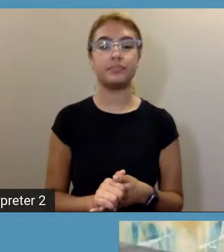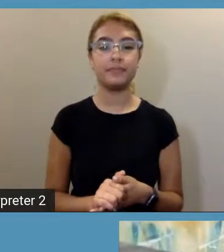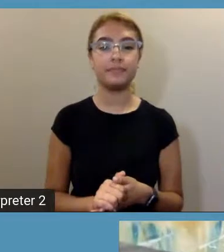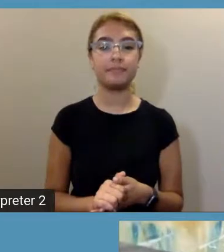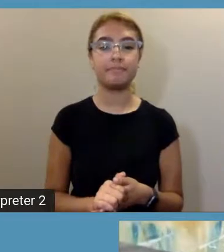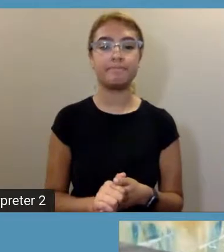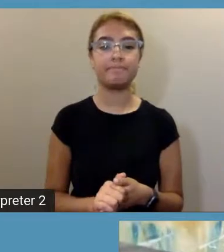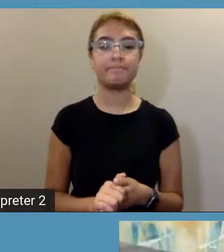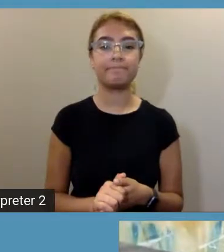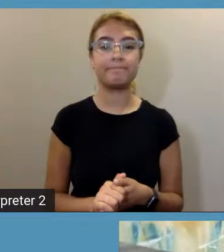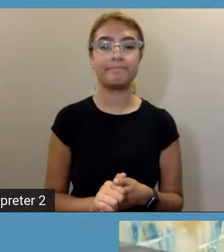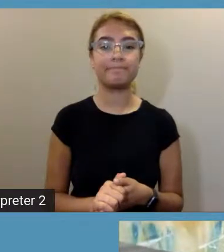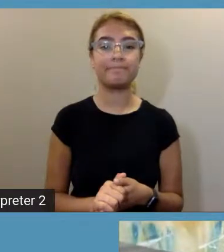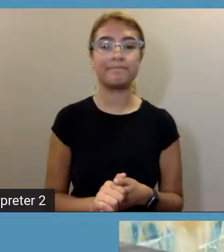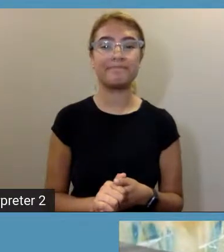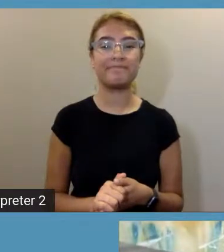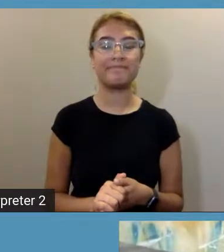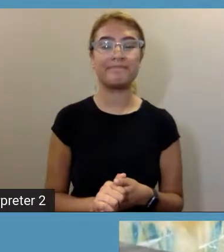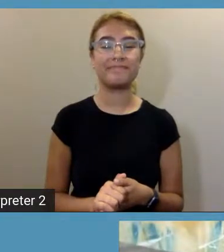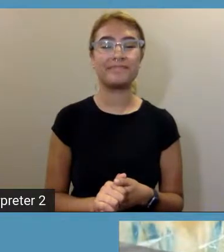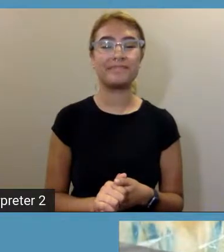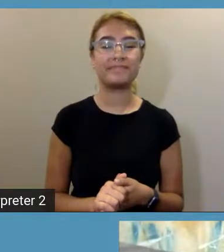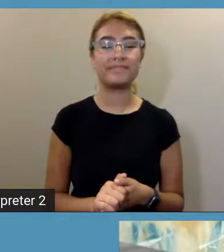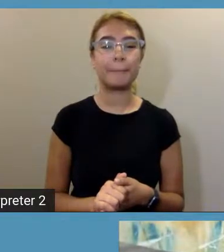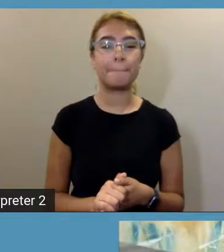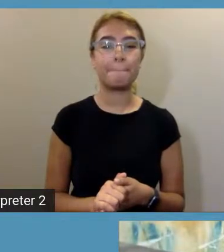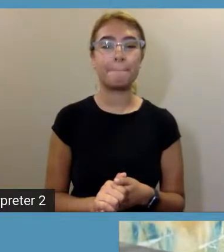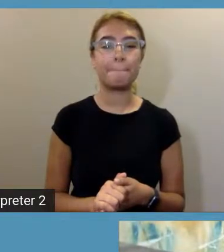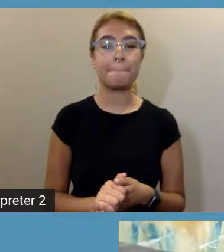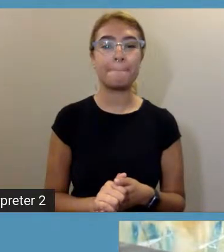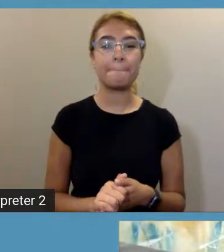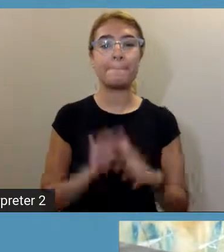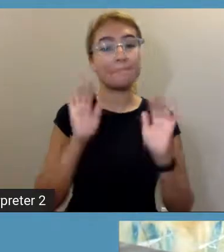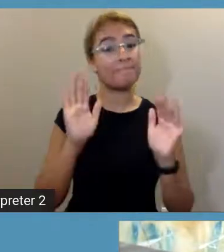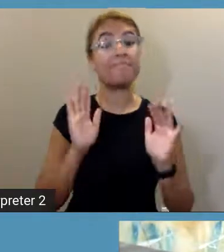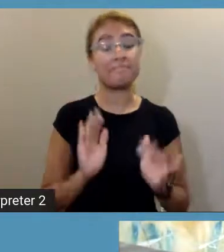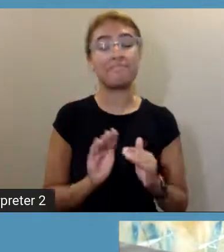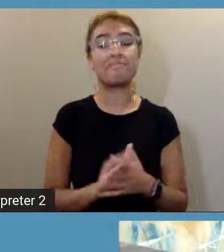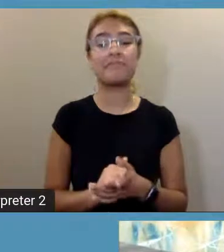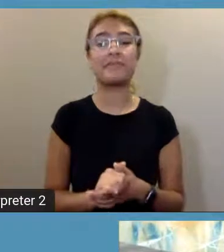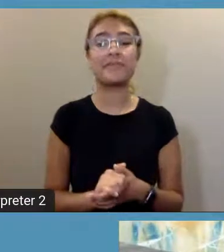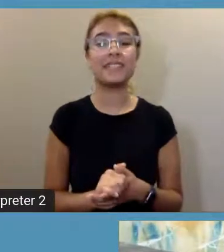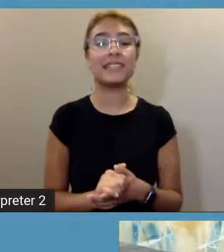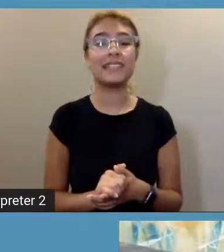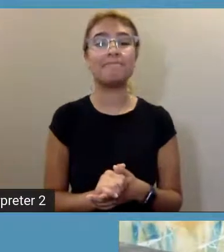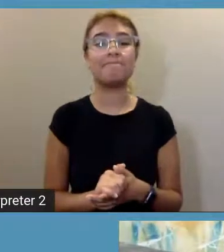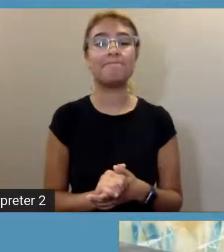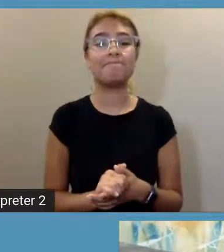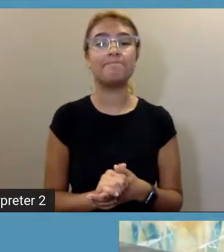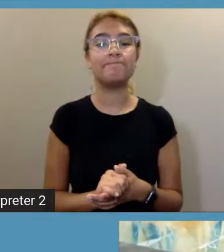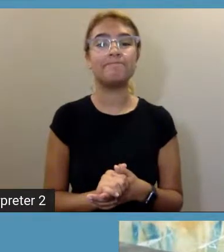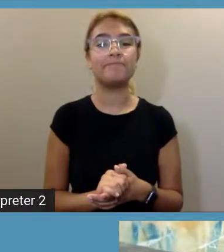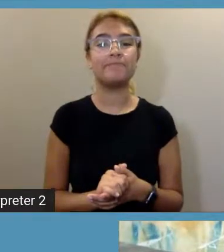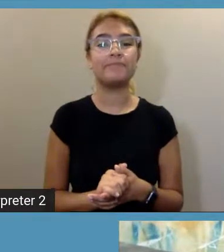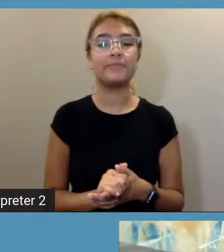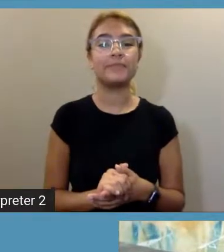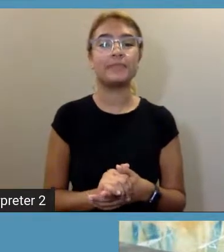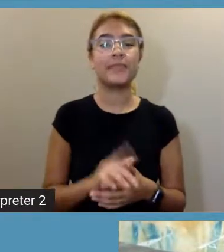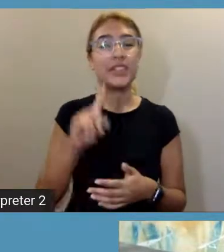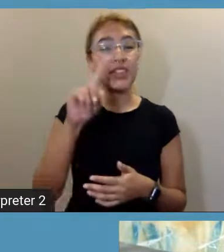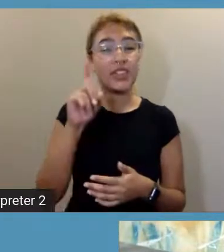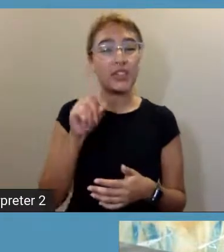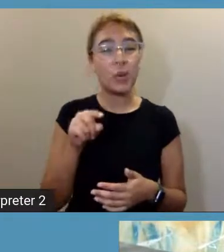Great. That might dovetail with a general question that I'm seeing here, and I wonder, the